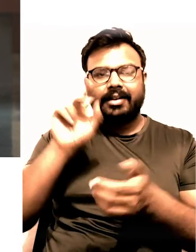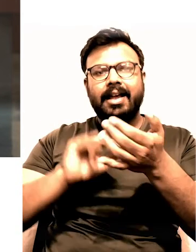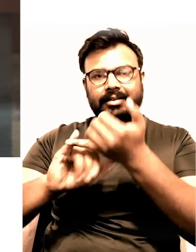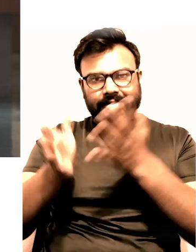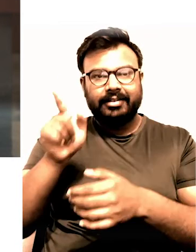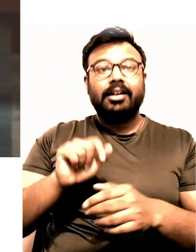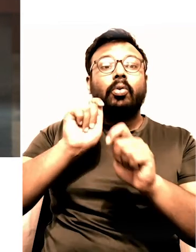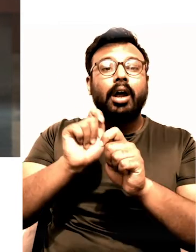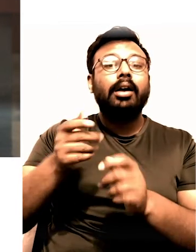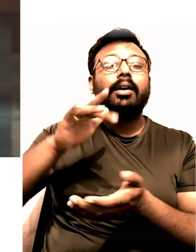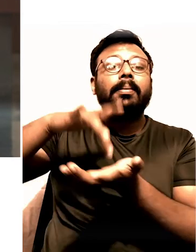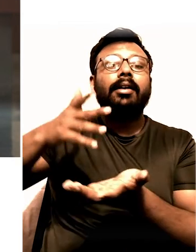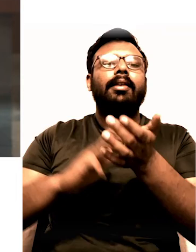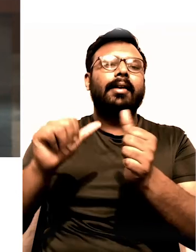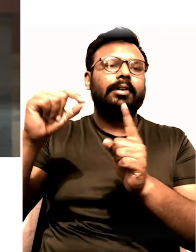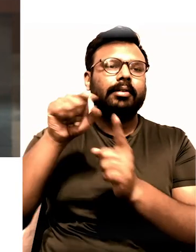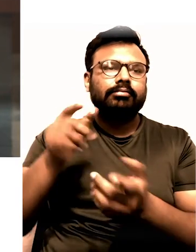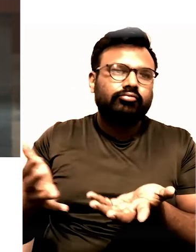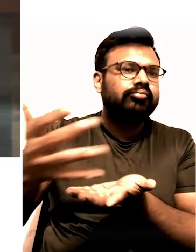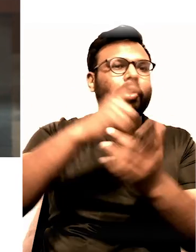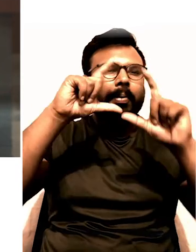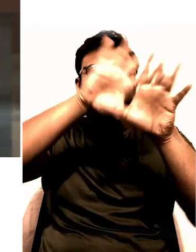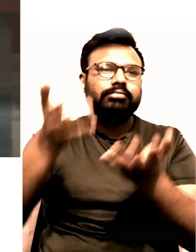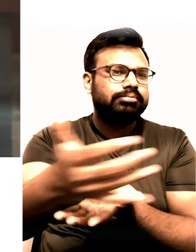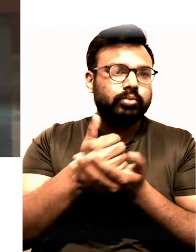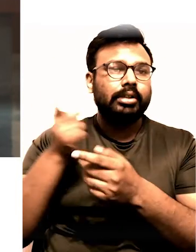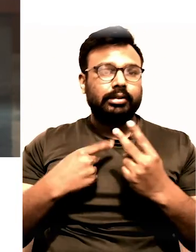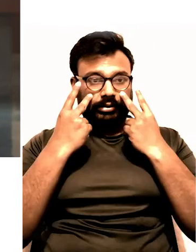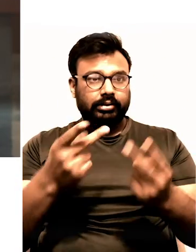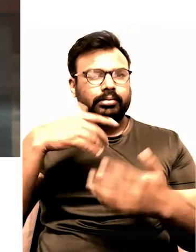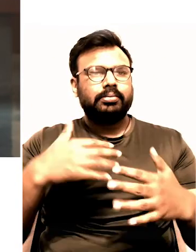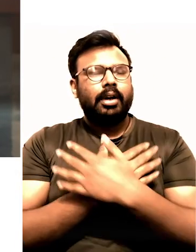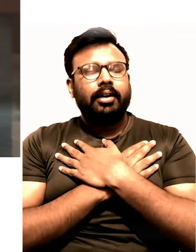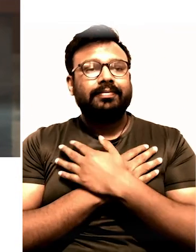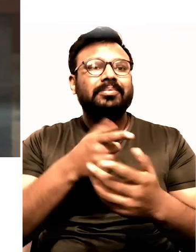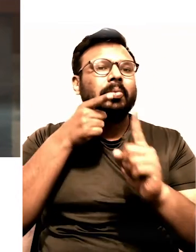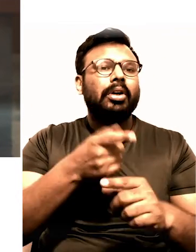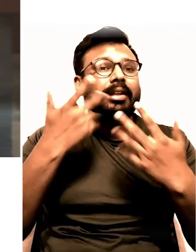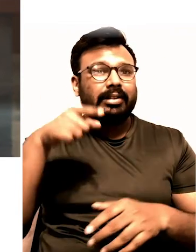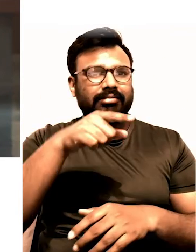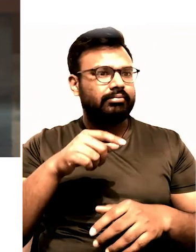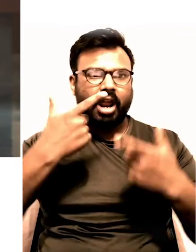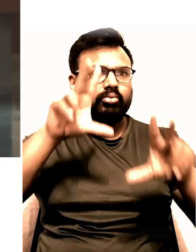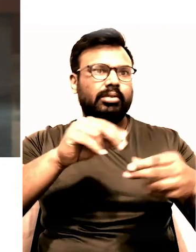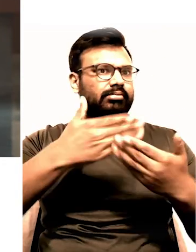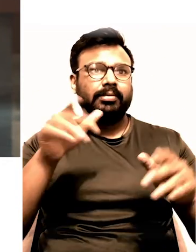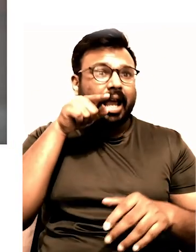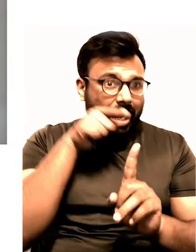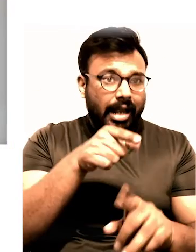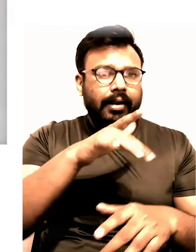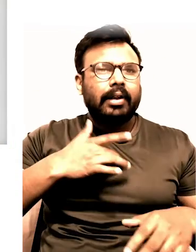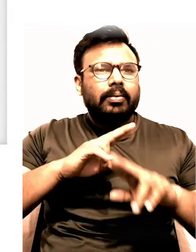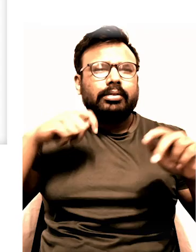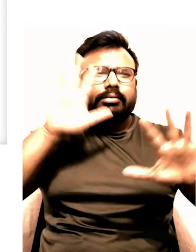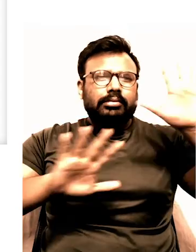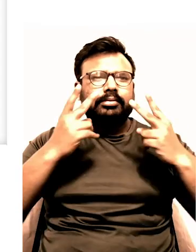see that love, especially if it is forbidden, is full of pathos, yearning, separation, and often death.